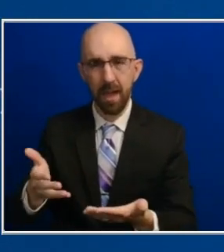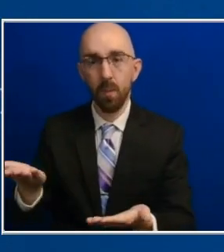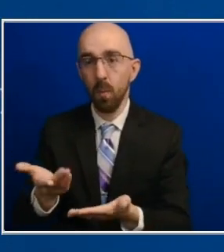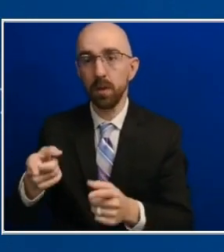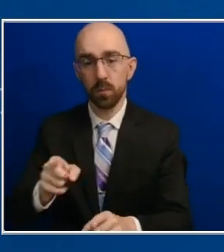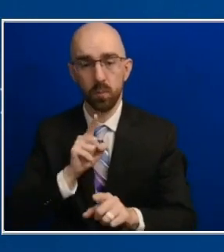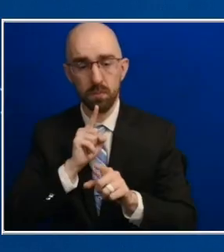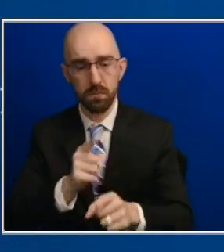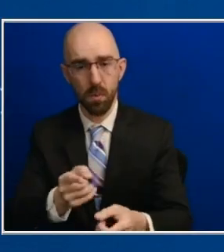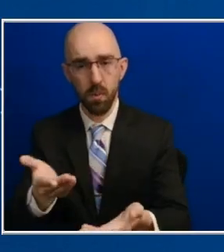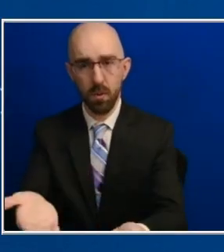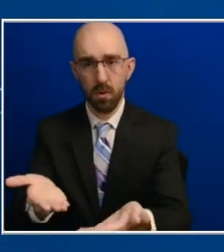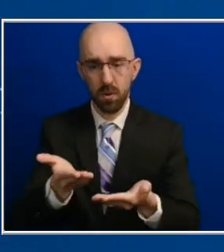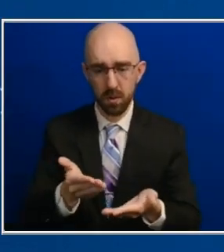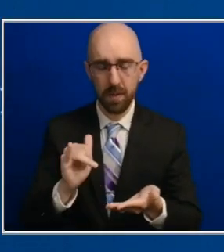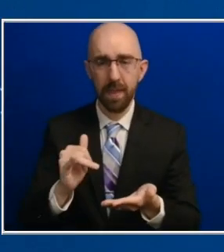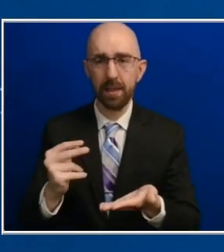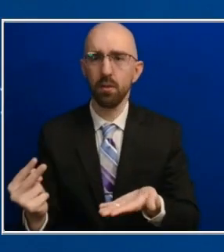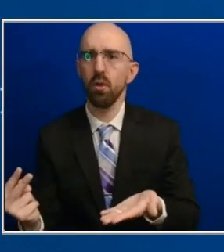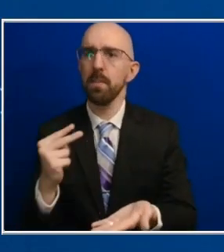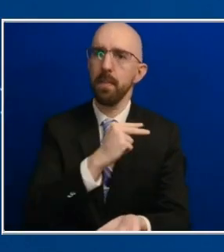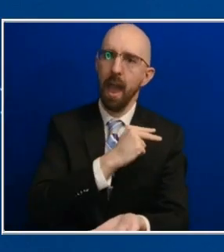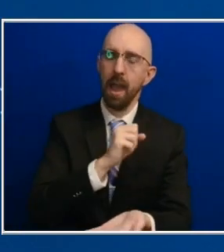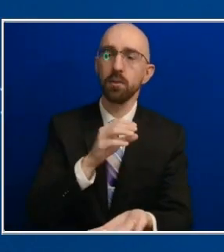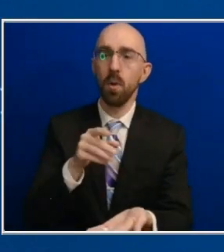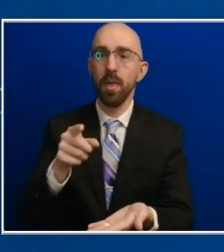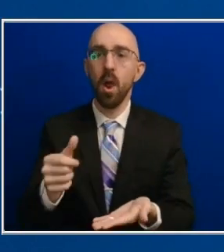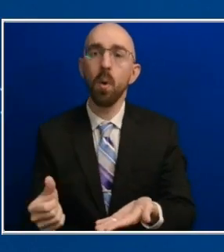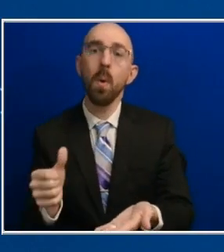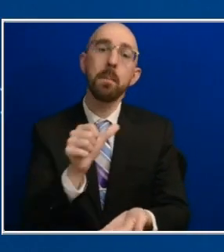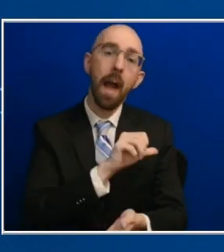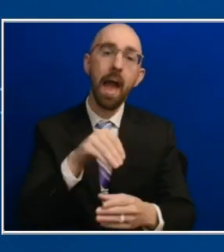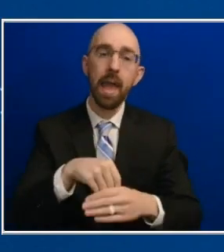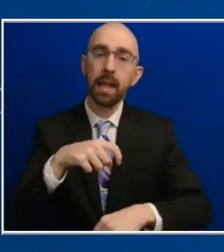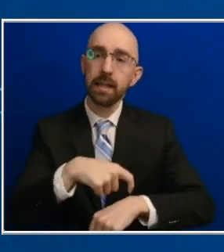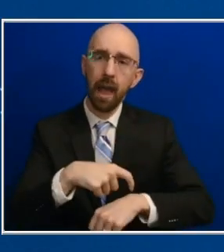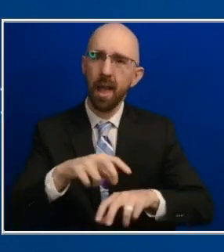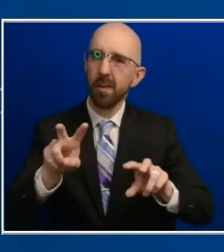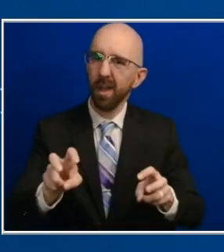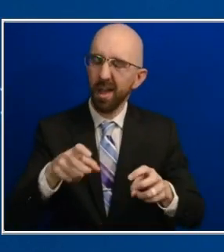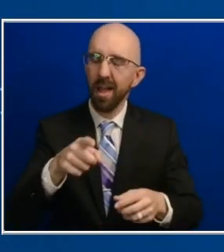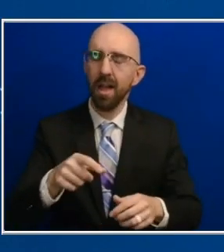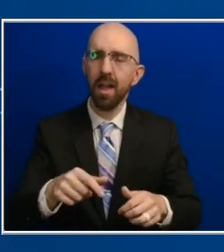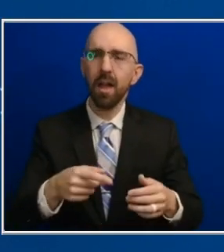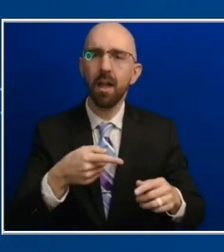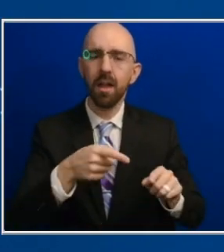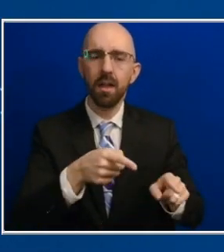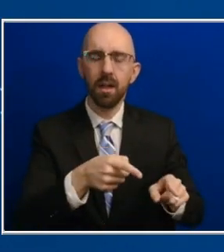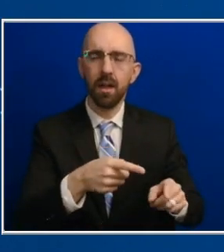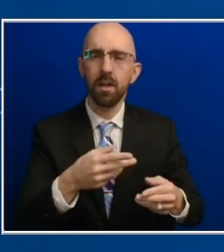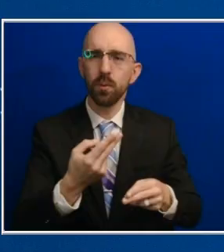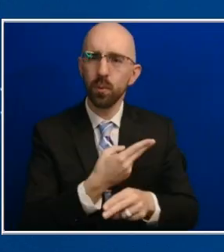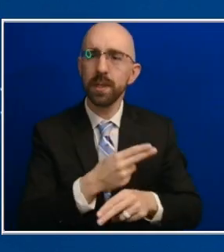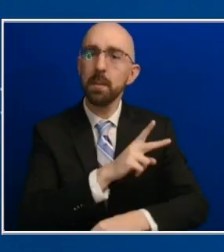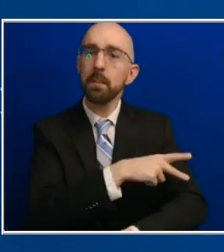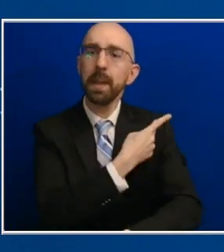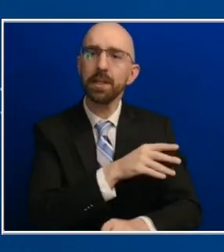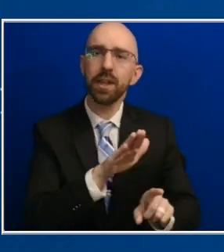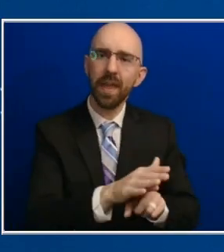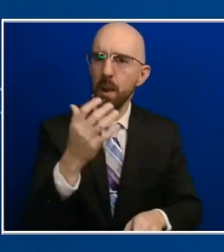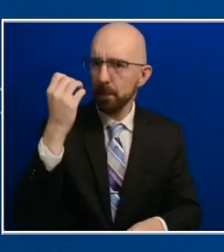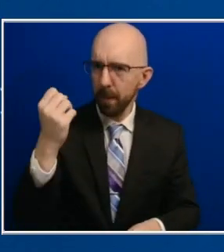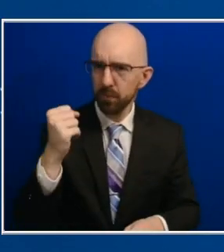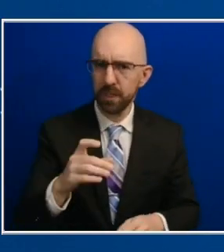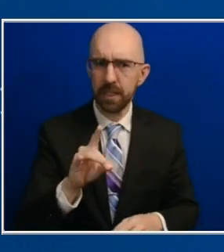is retrospective in nature, so they're going back in time and they're relying on recall from patients. Did you take Tylenol